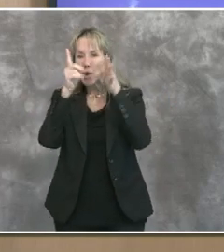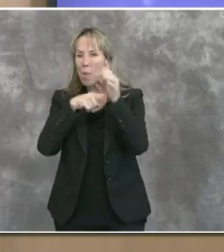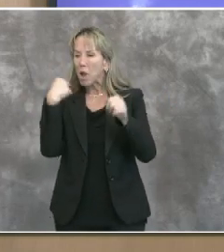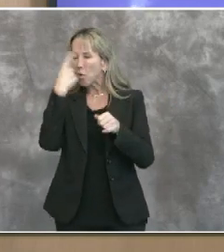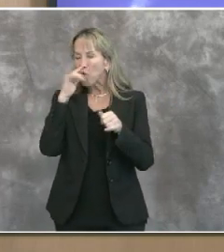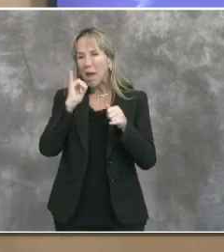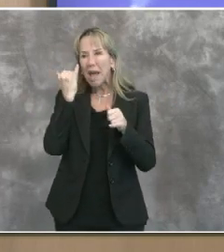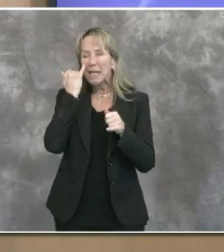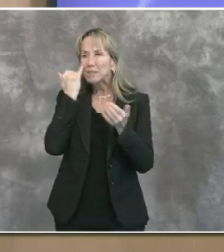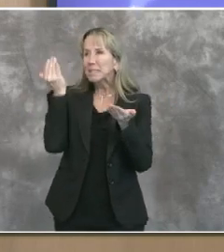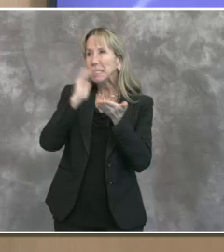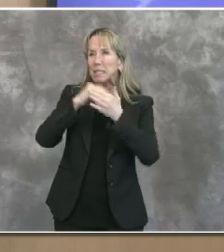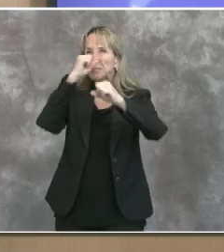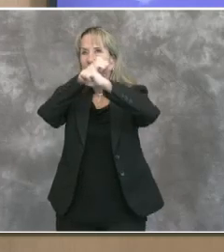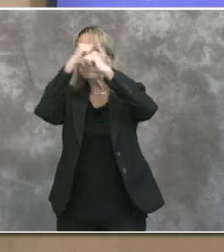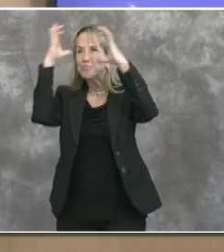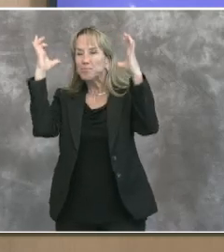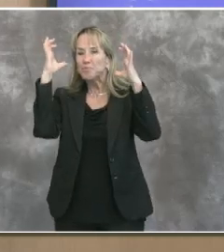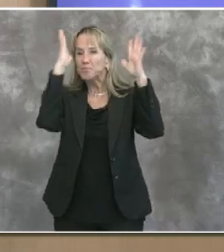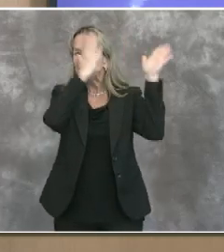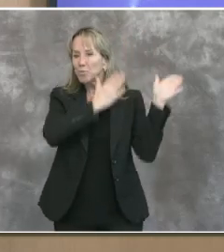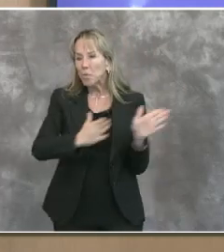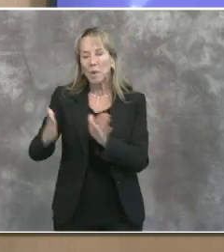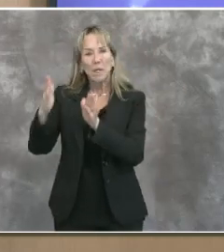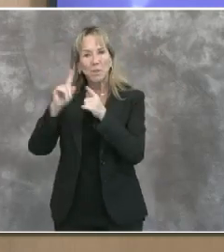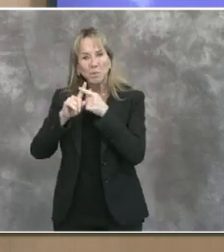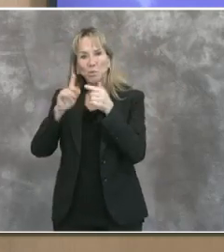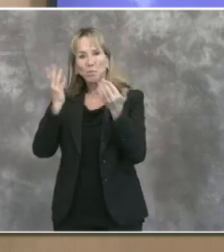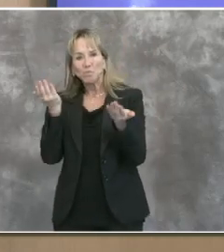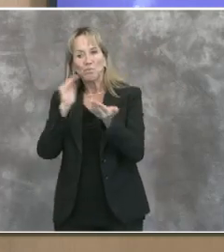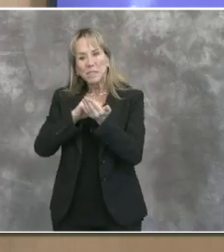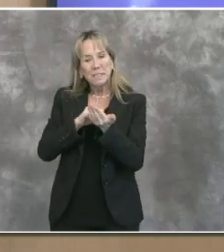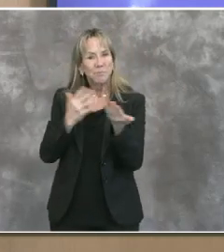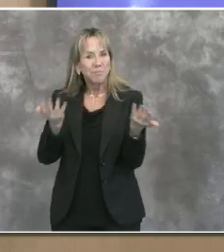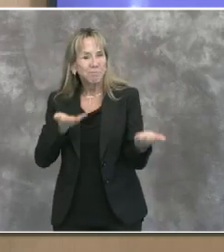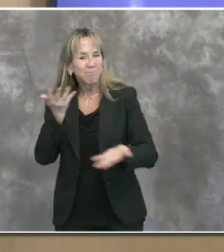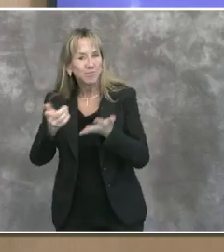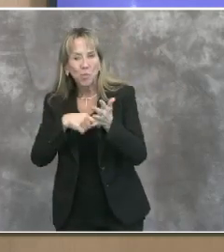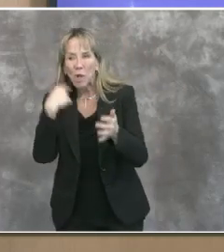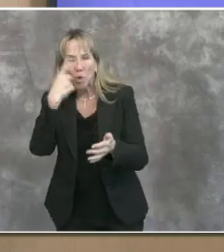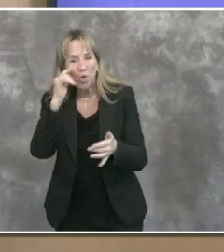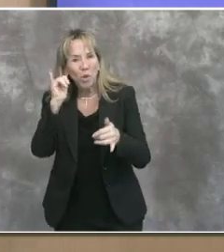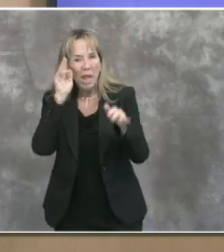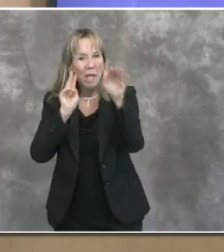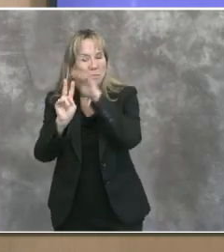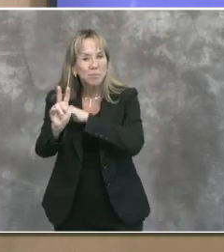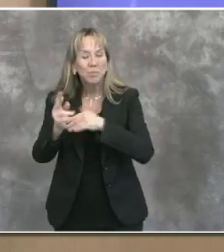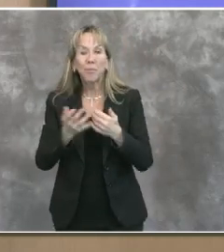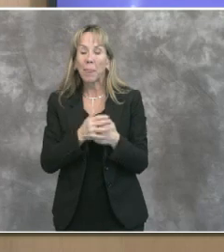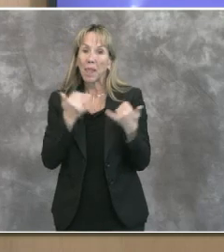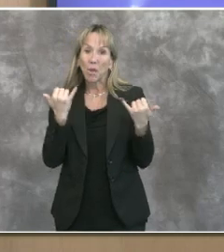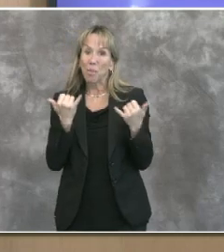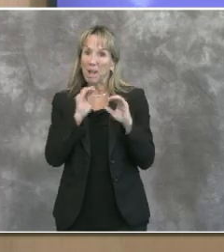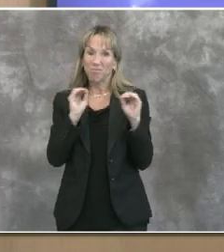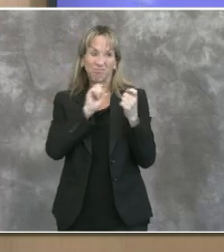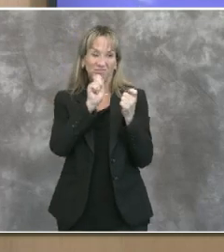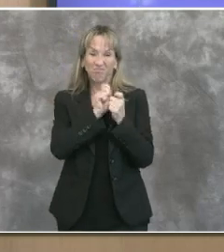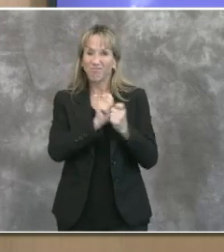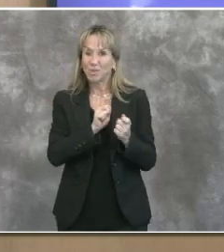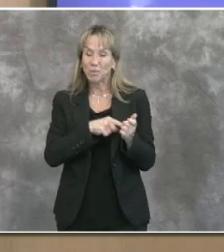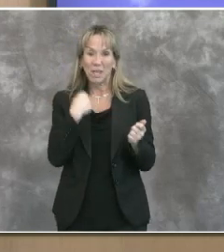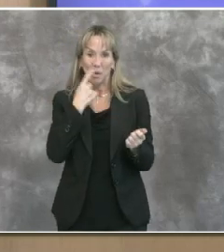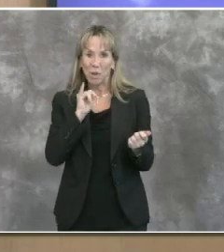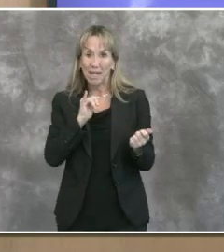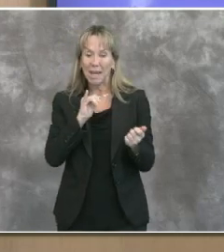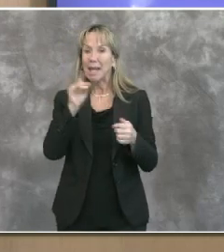what that may look like while we go through the duration of this. And so there aren't any specifics at this point, and when the governor was specifically asked, he